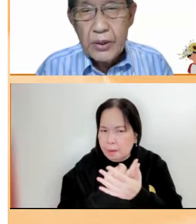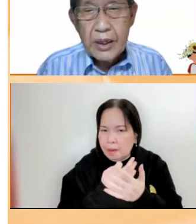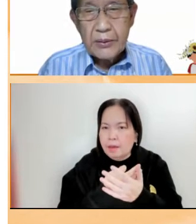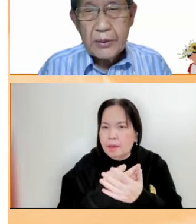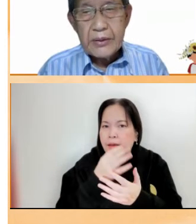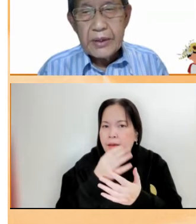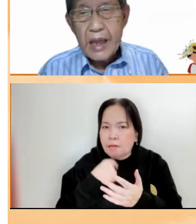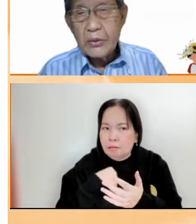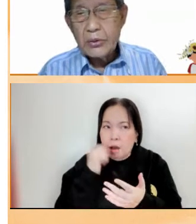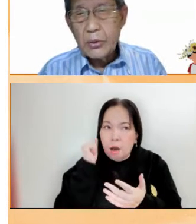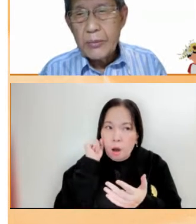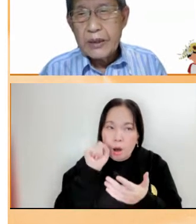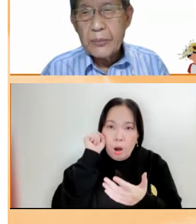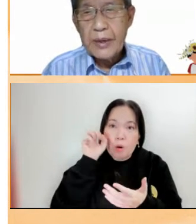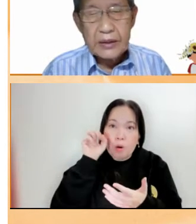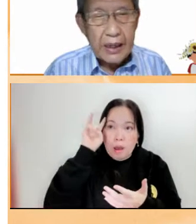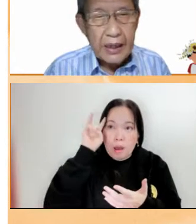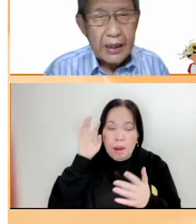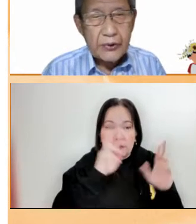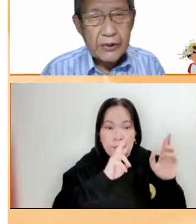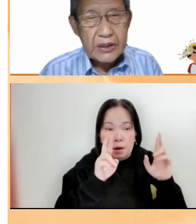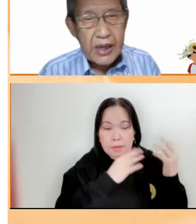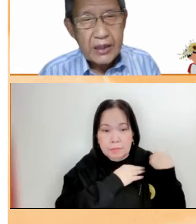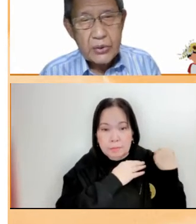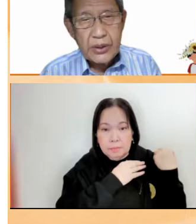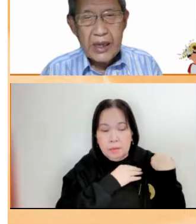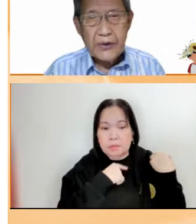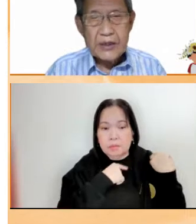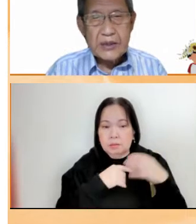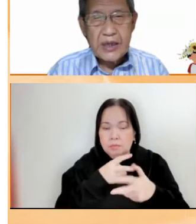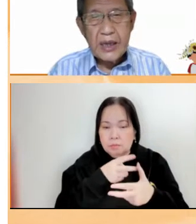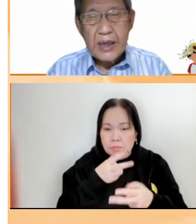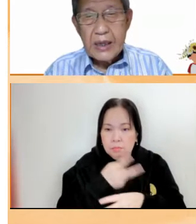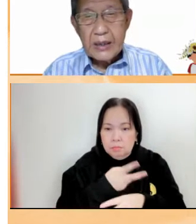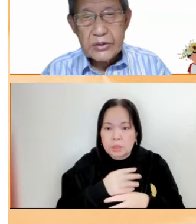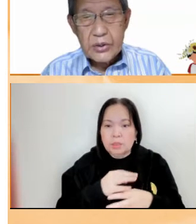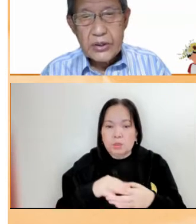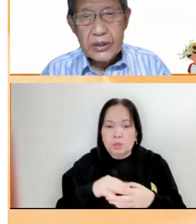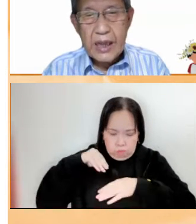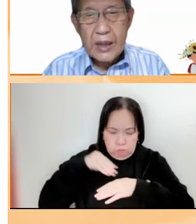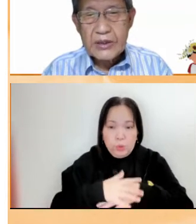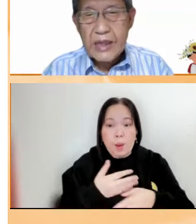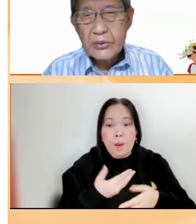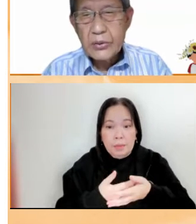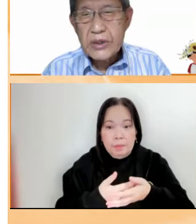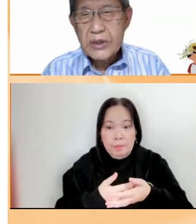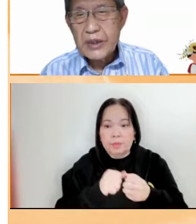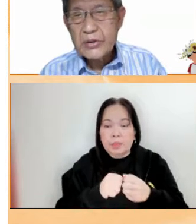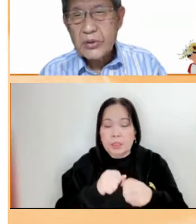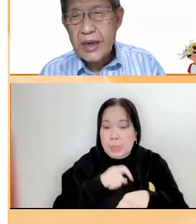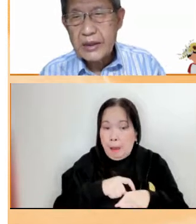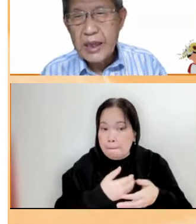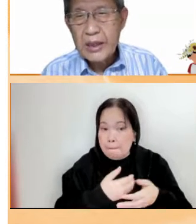this will redound to a better mental health for the child. During infancy, the socioeconomic status has